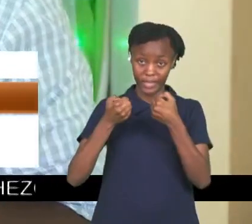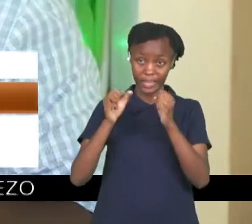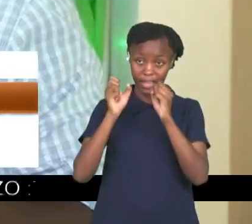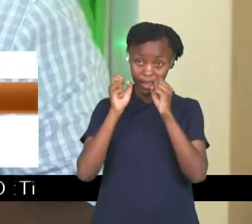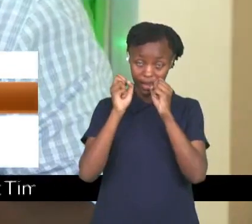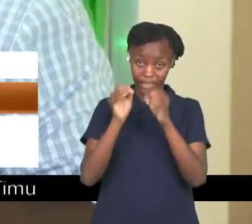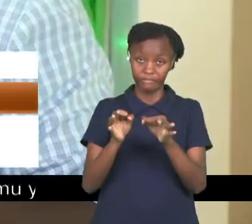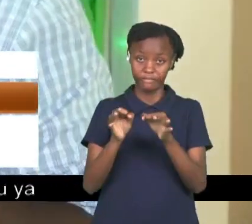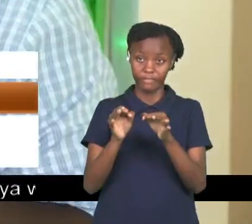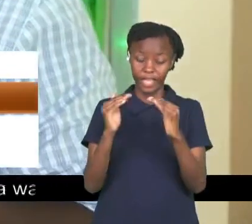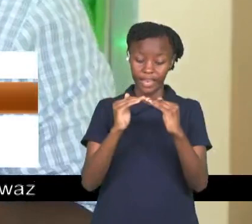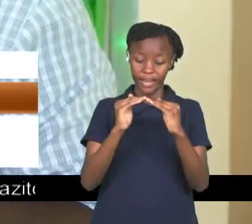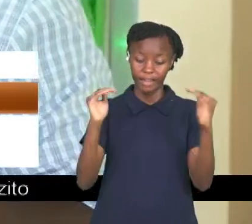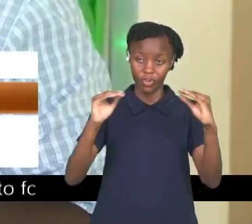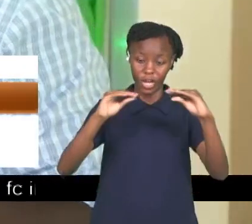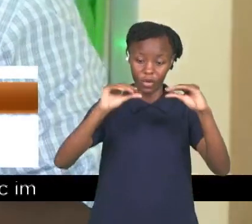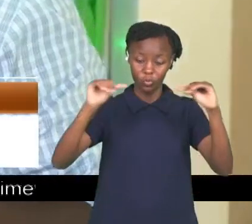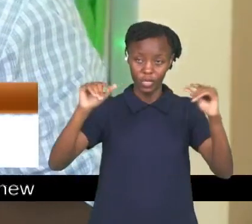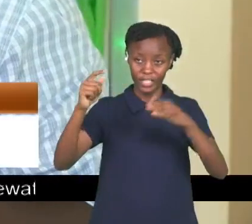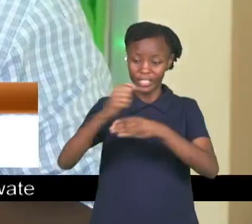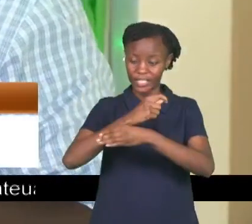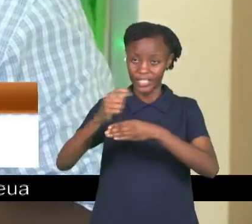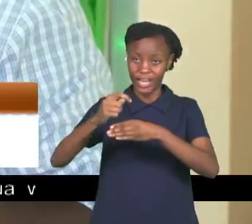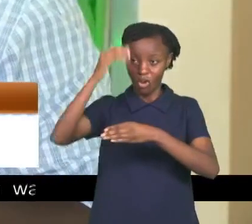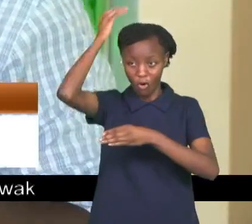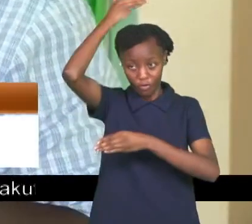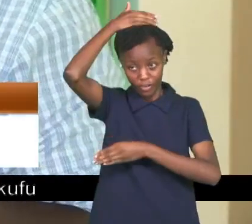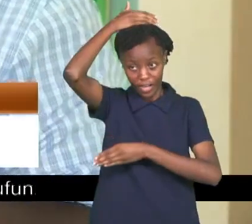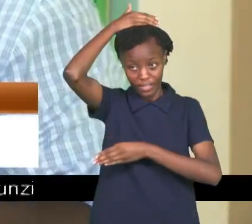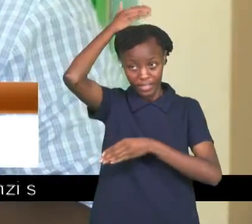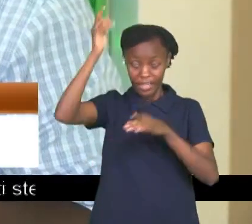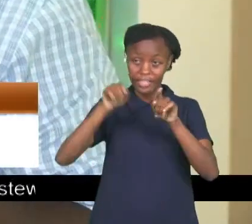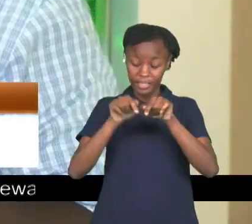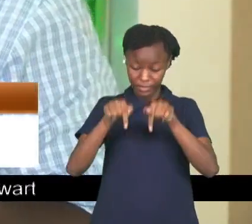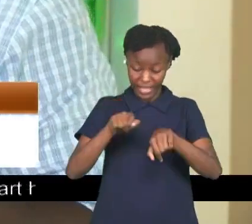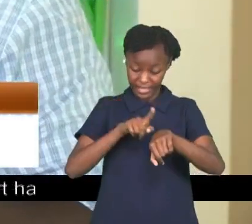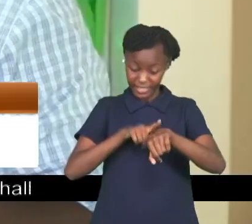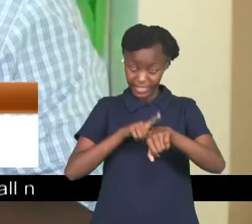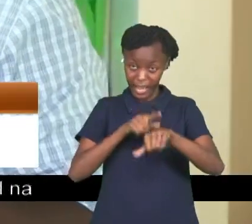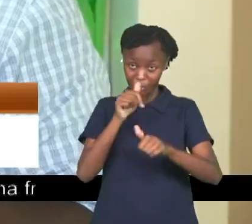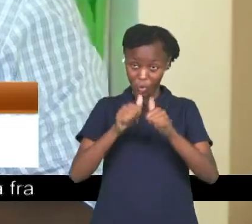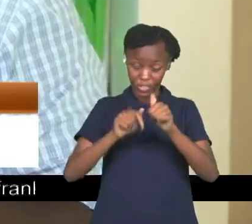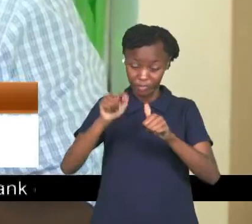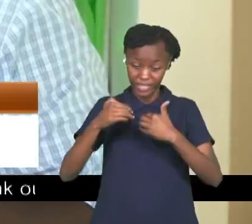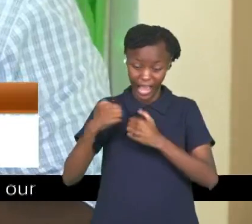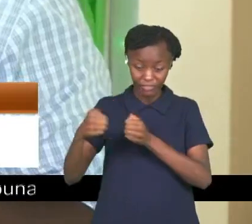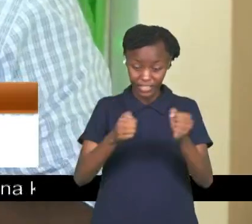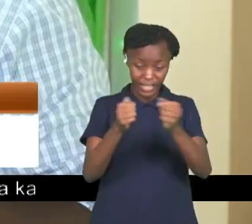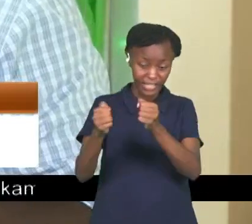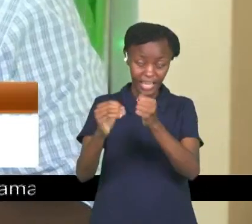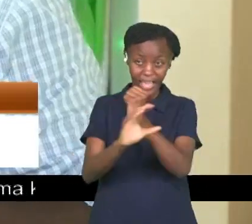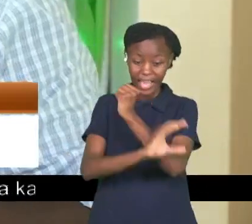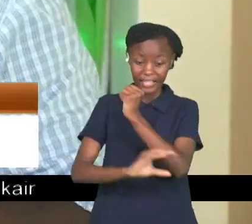by the level and the quality of training of nurses and midwives. We have come of age to an extent that we put strategies as a country,